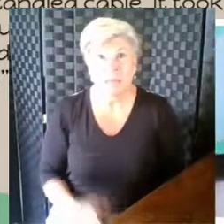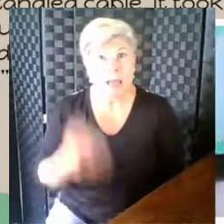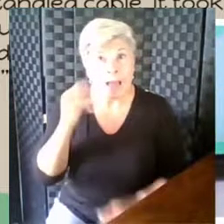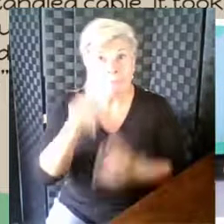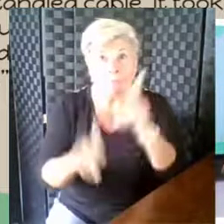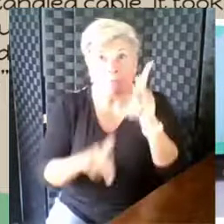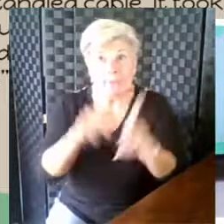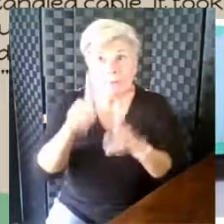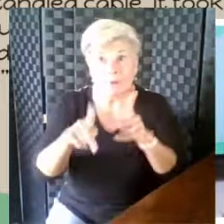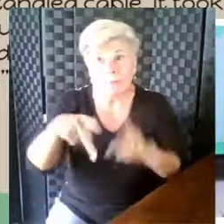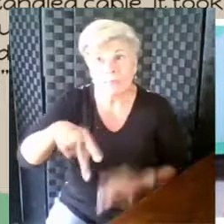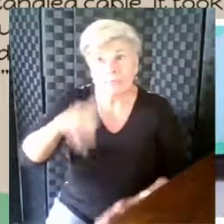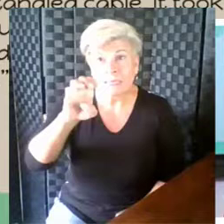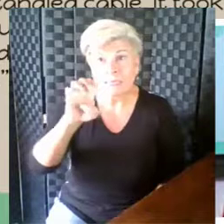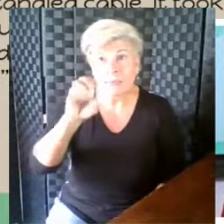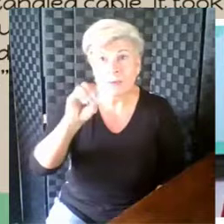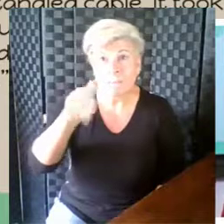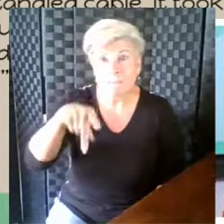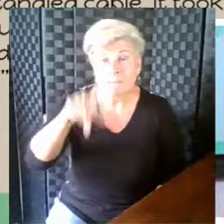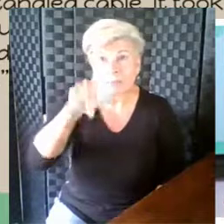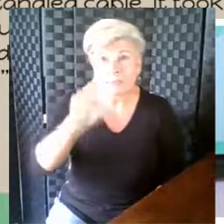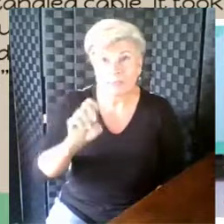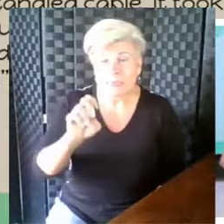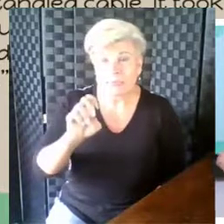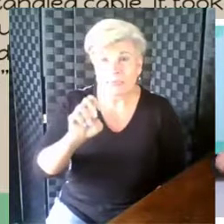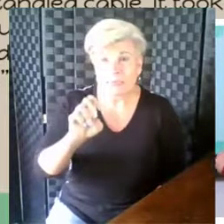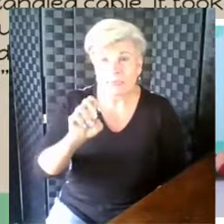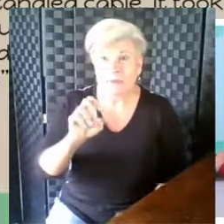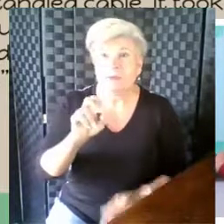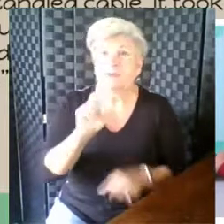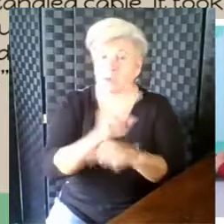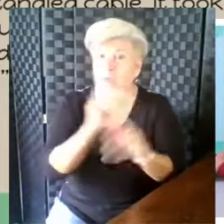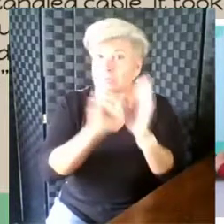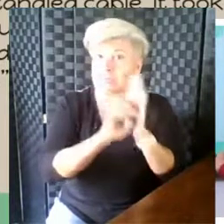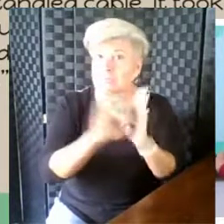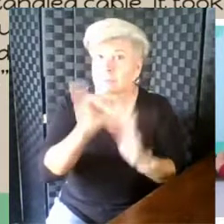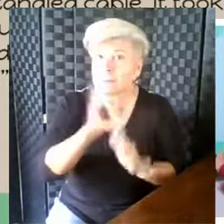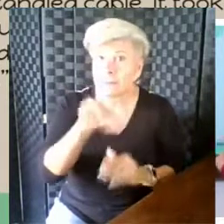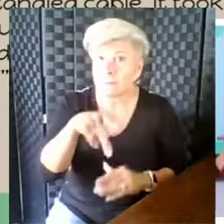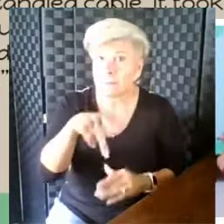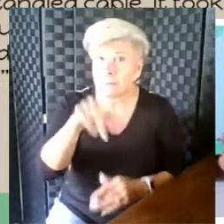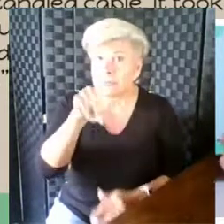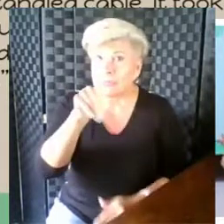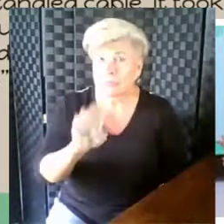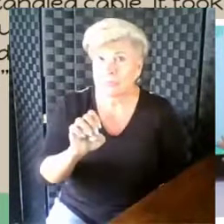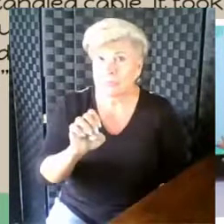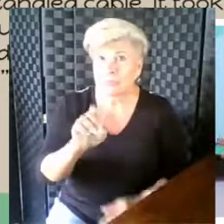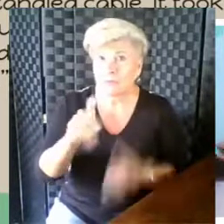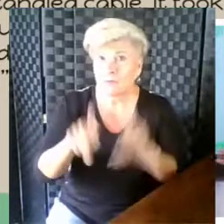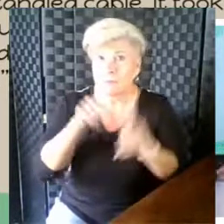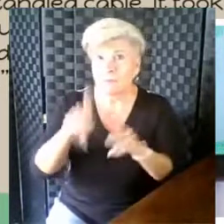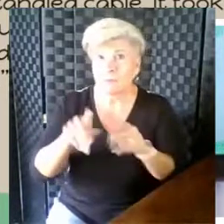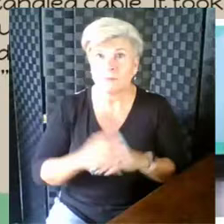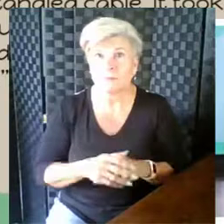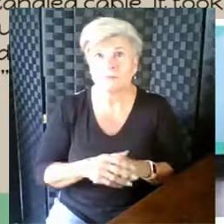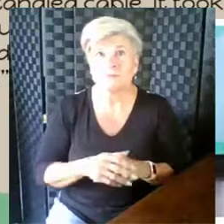I also see the word people. That was one of the words that we used as an example. People with a